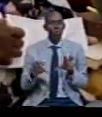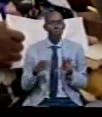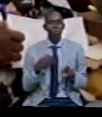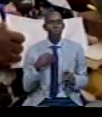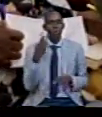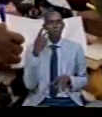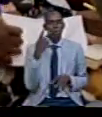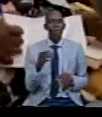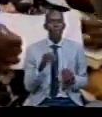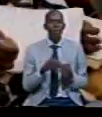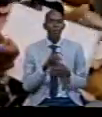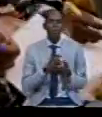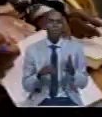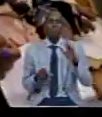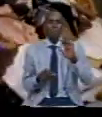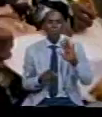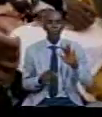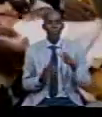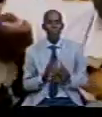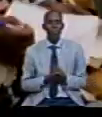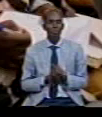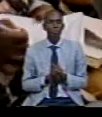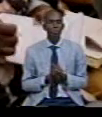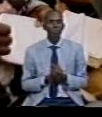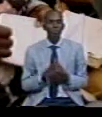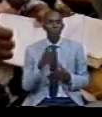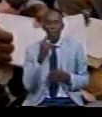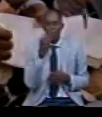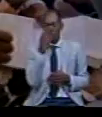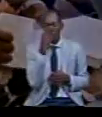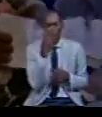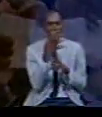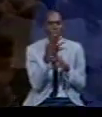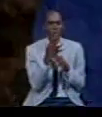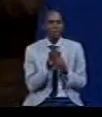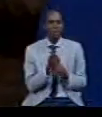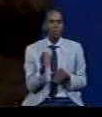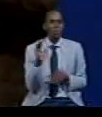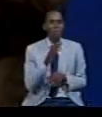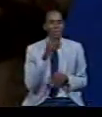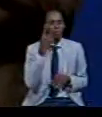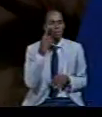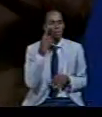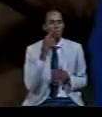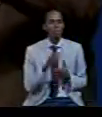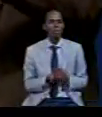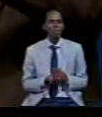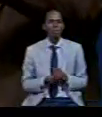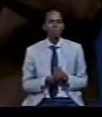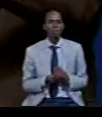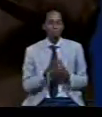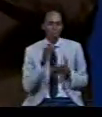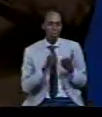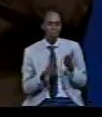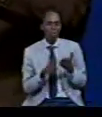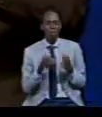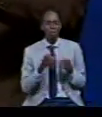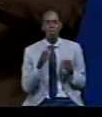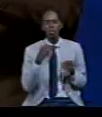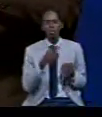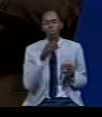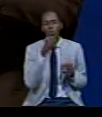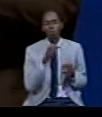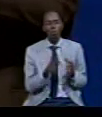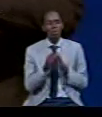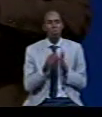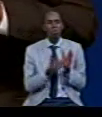In verse 5, it says, the blind receive their sight. Check up in the Old Testament whether you find